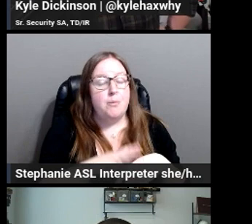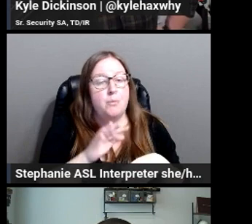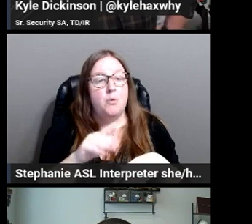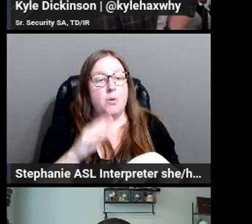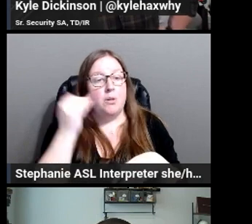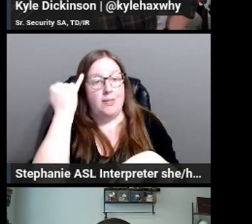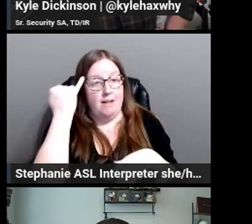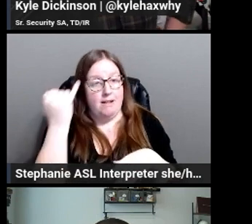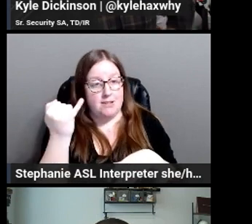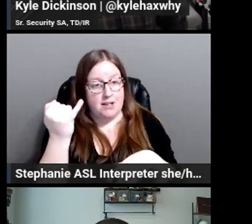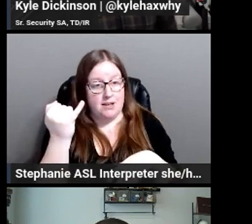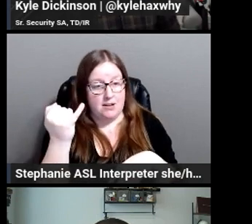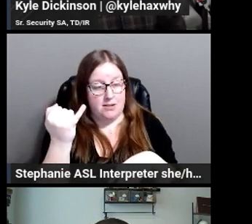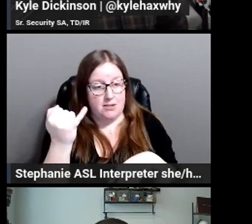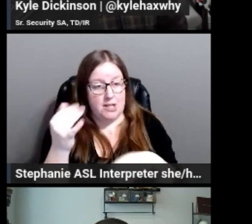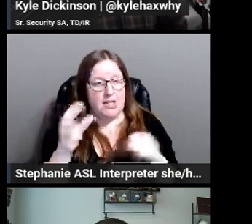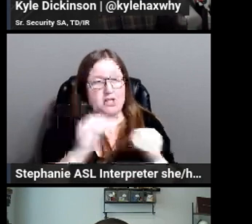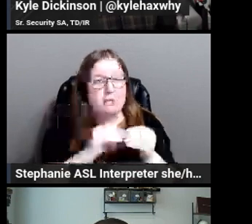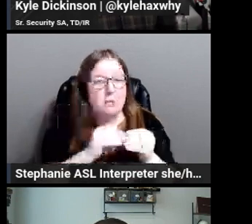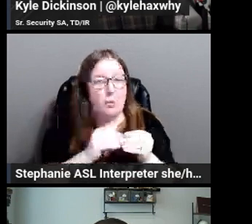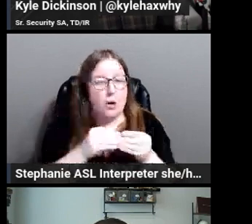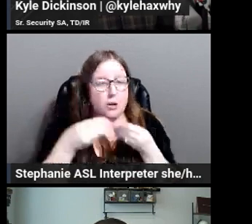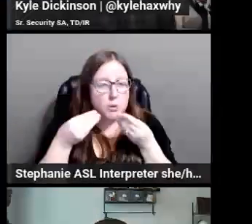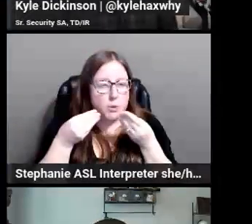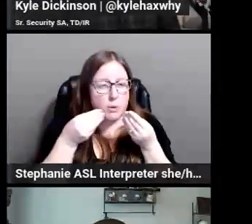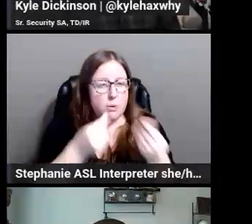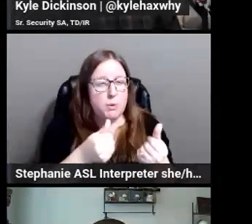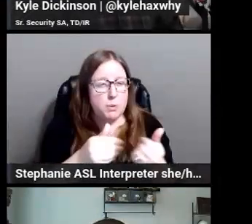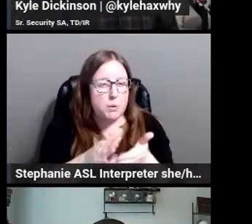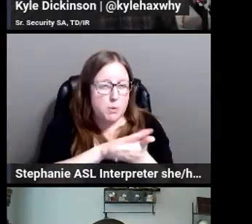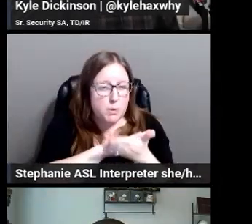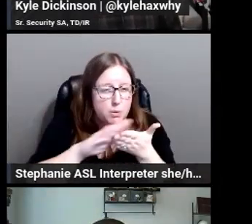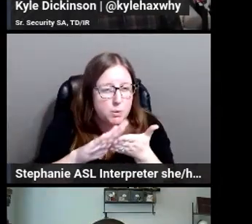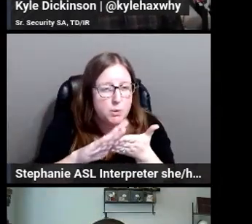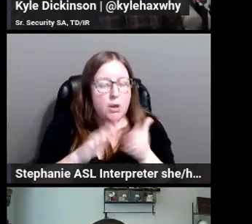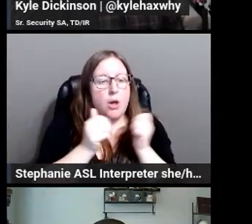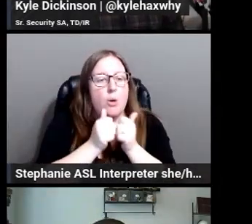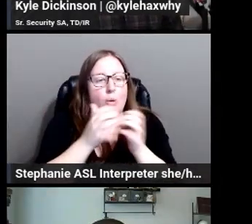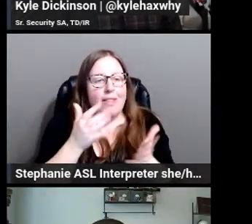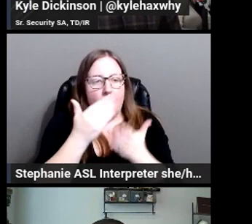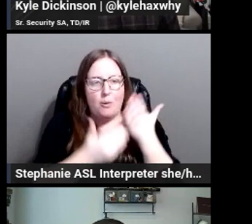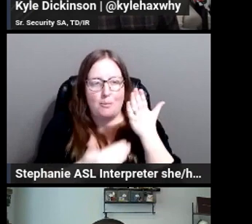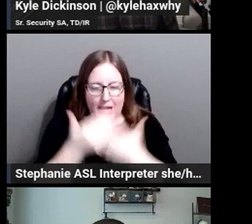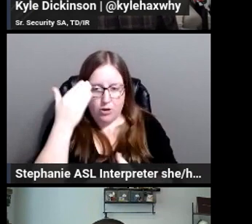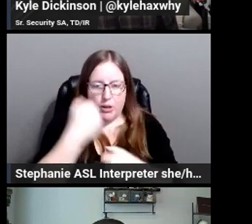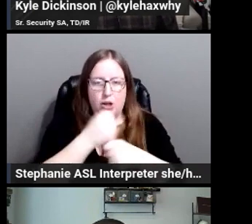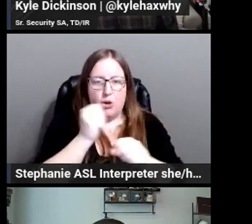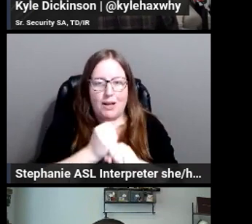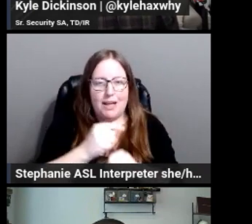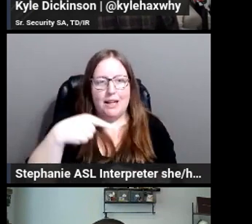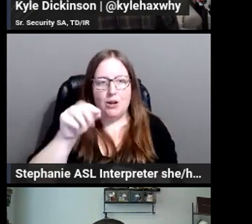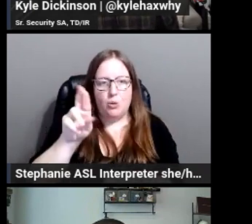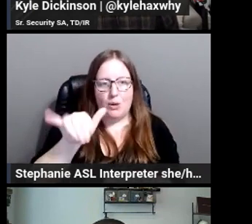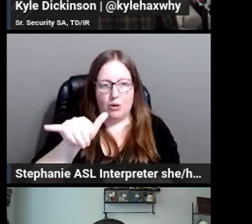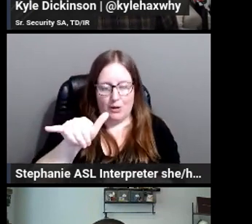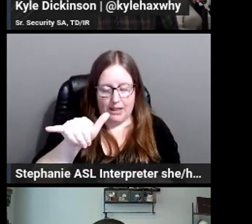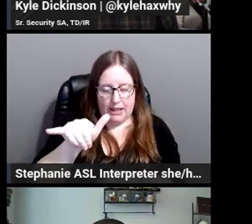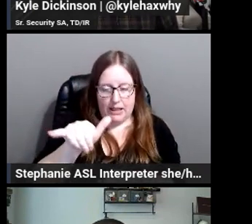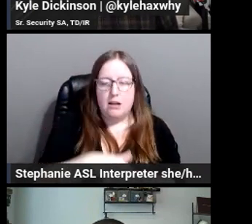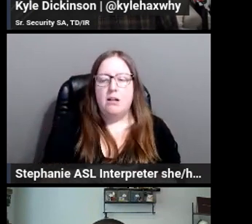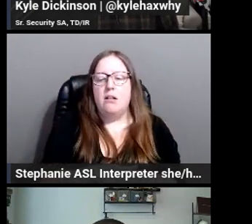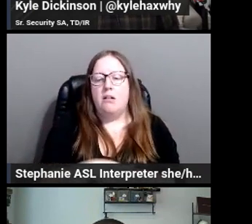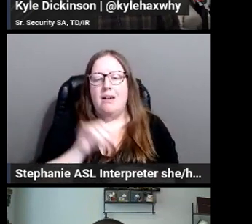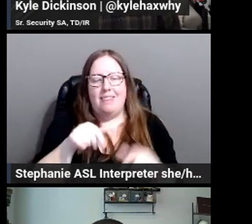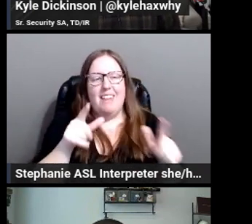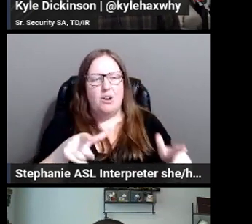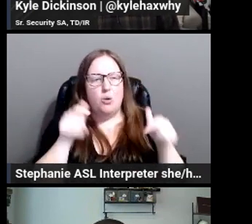could more seamlessly do that without manually creating all these queries, and do that